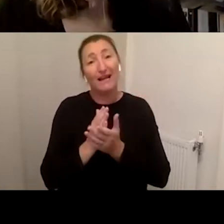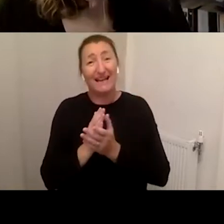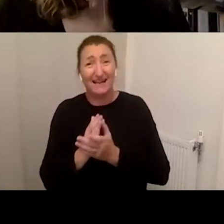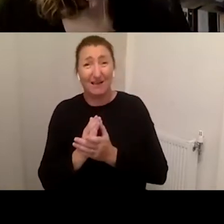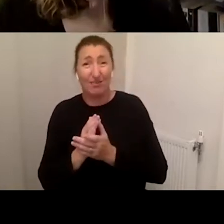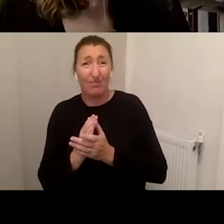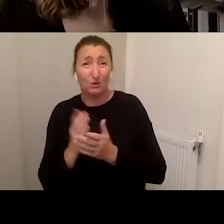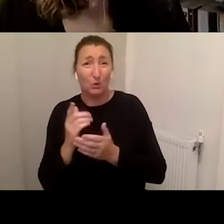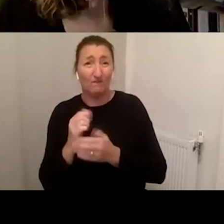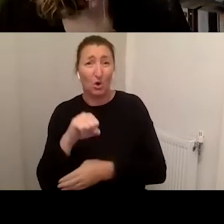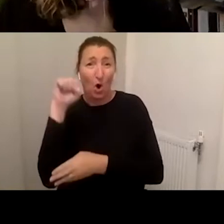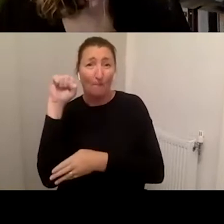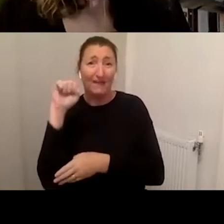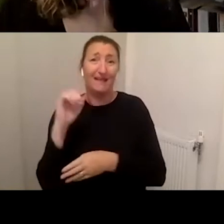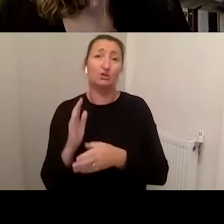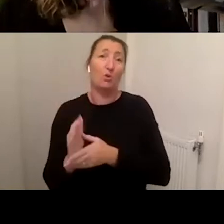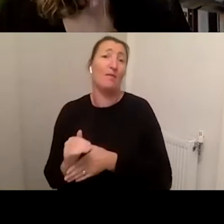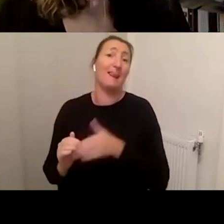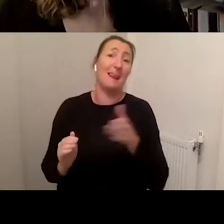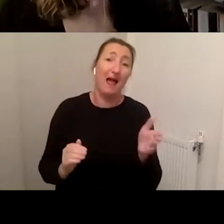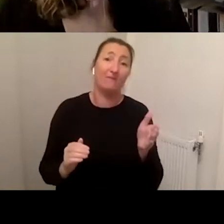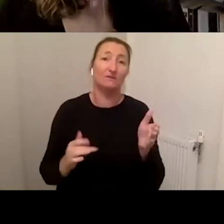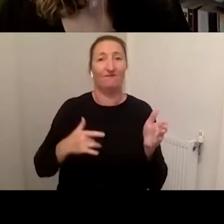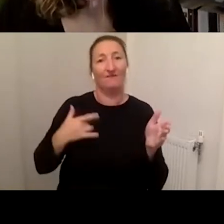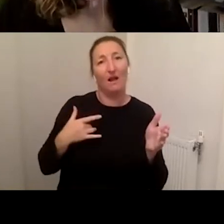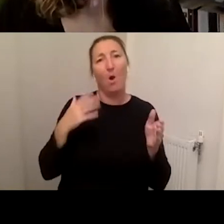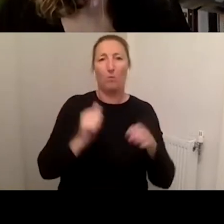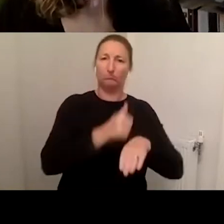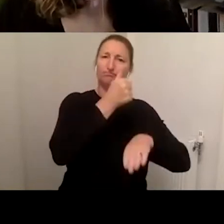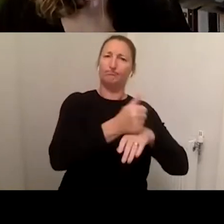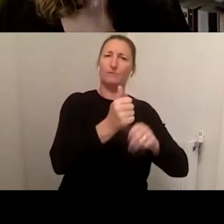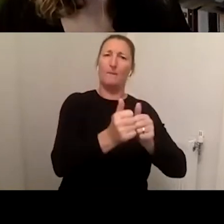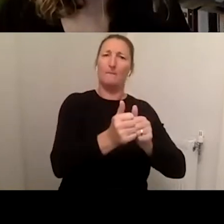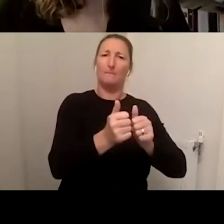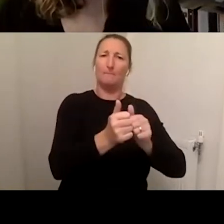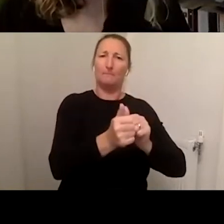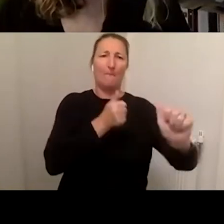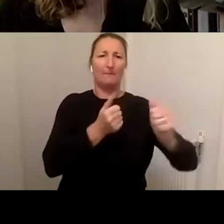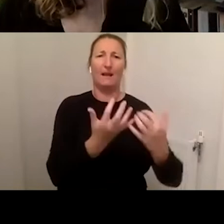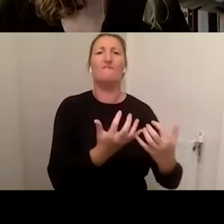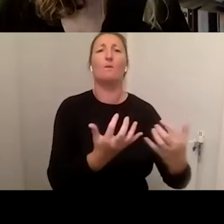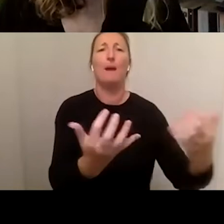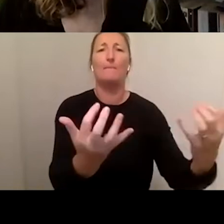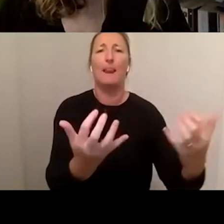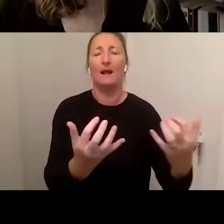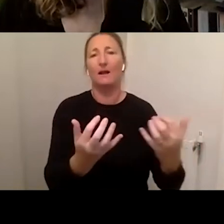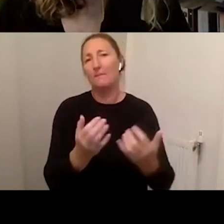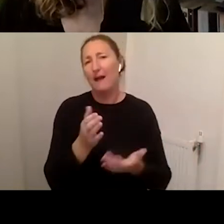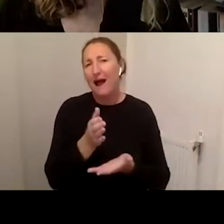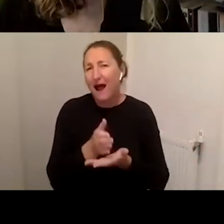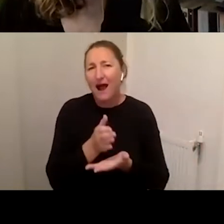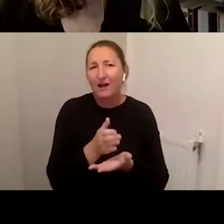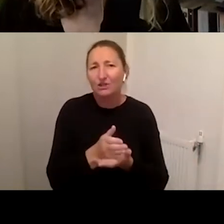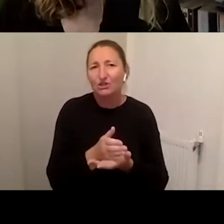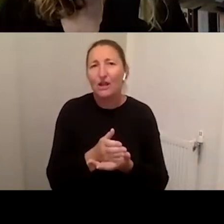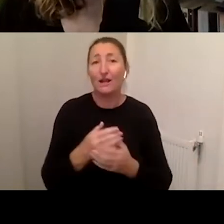about setting up public companies again, like Stadtwerken in Germany. But actually, what